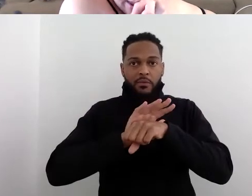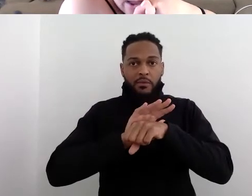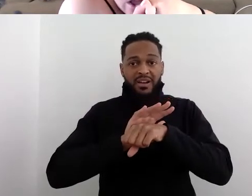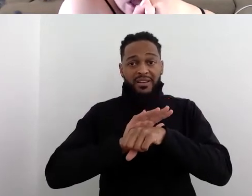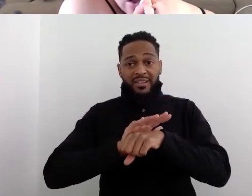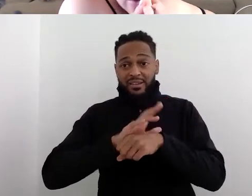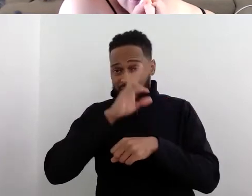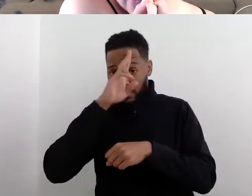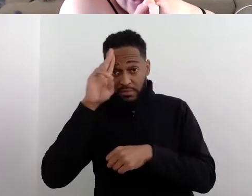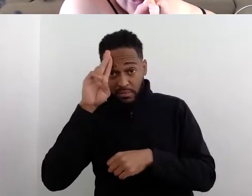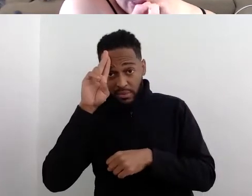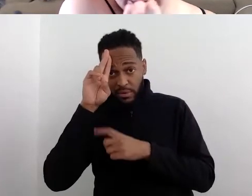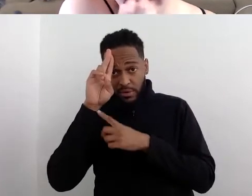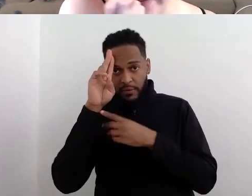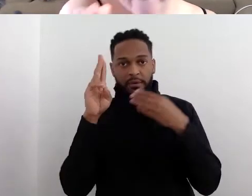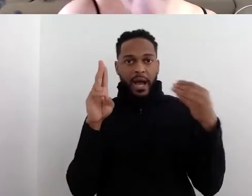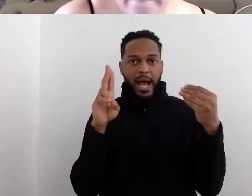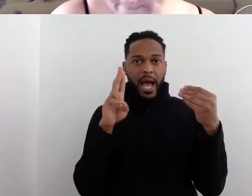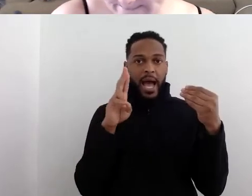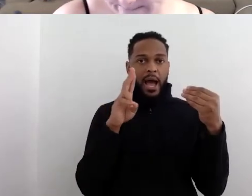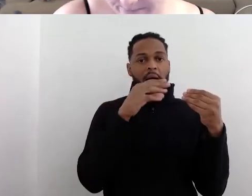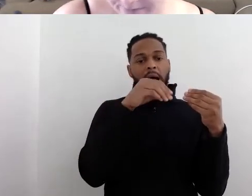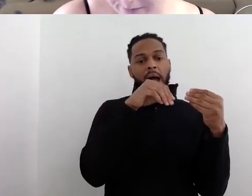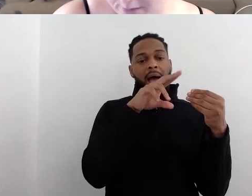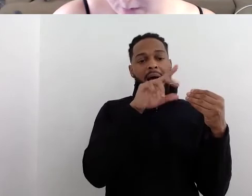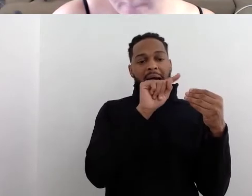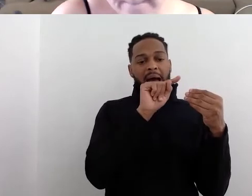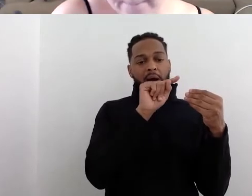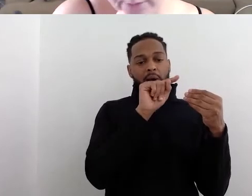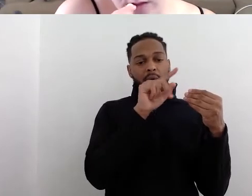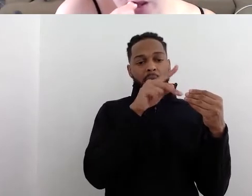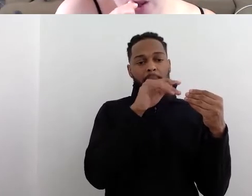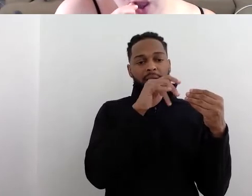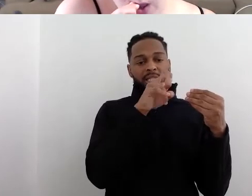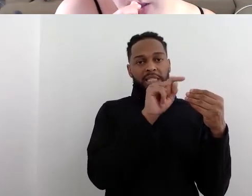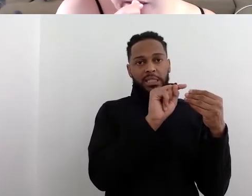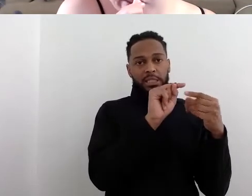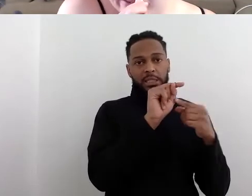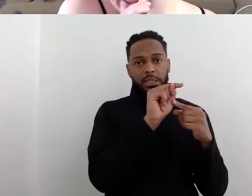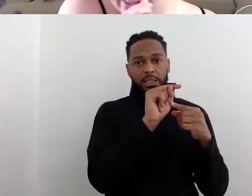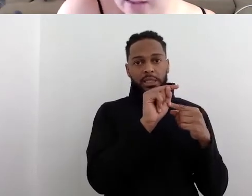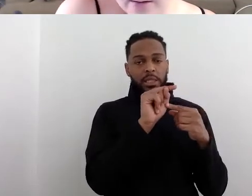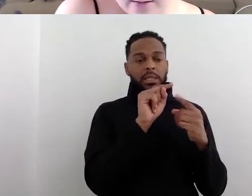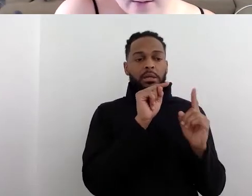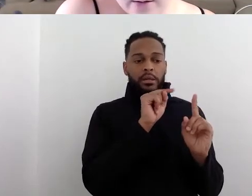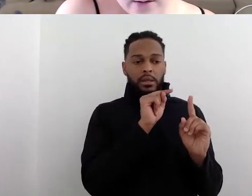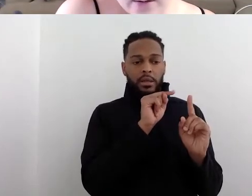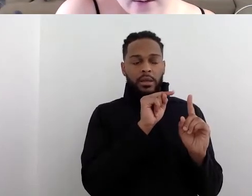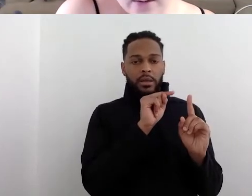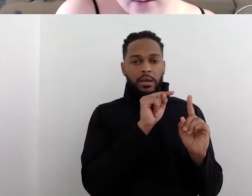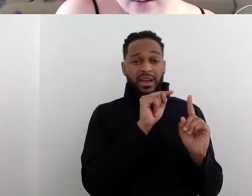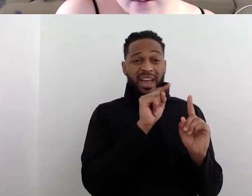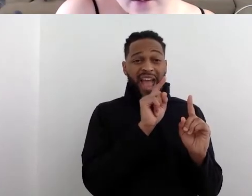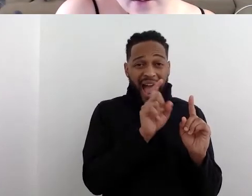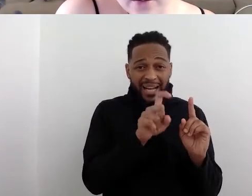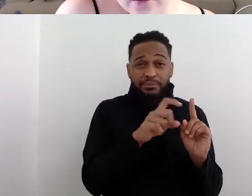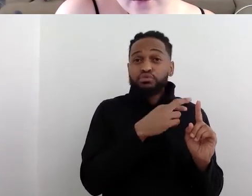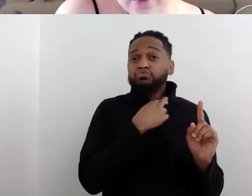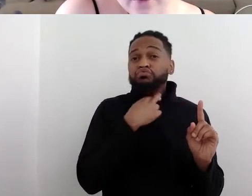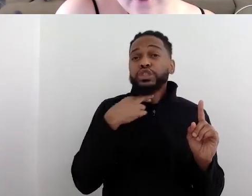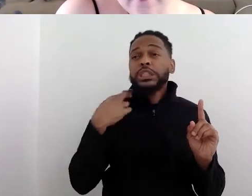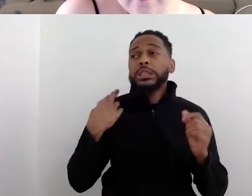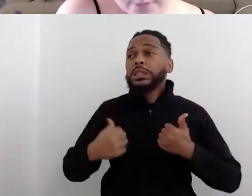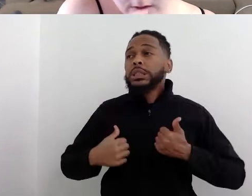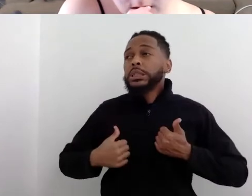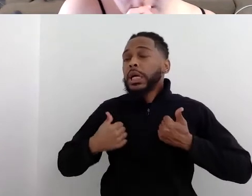outpatient, there was no outpatient visit that was not, it had to be life-threatening. And so I'll give you